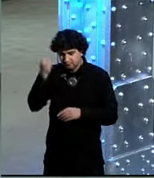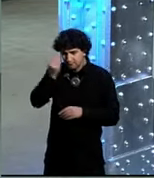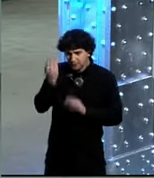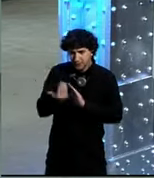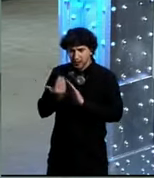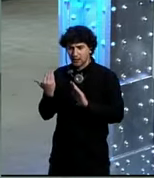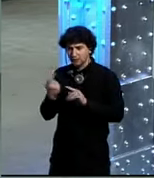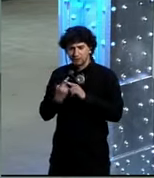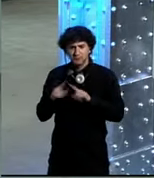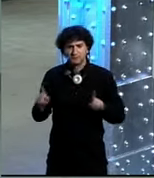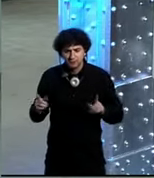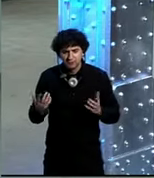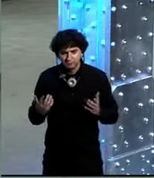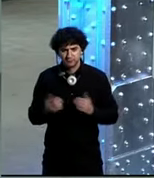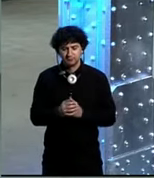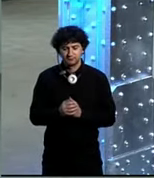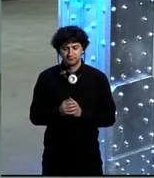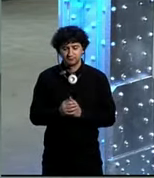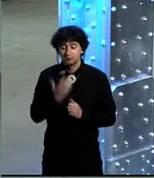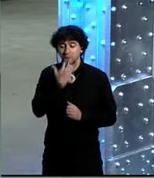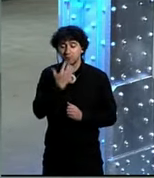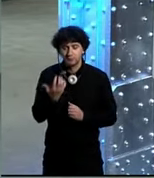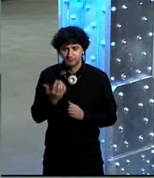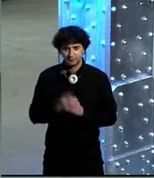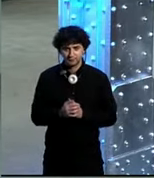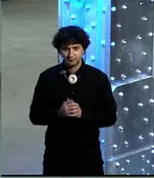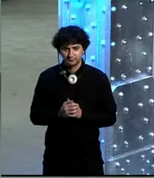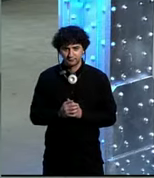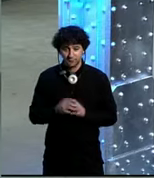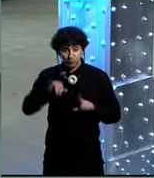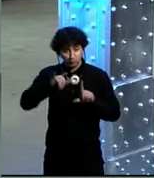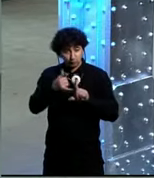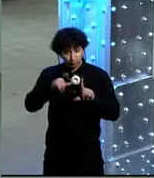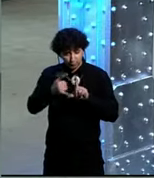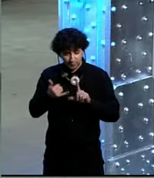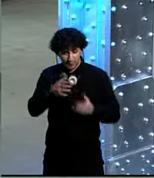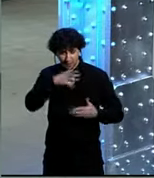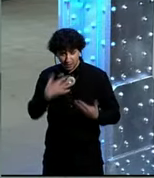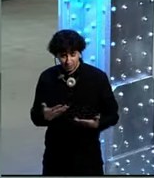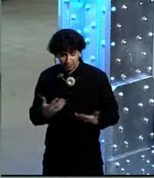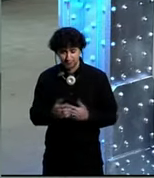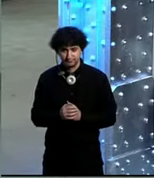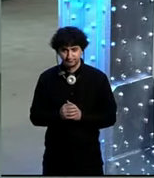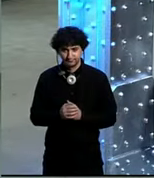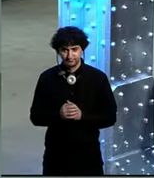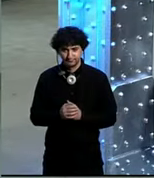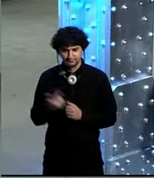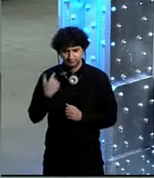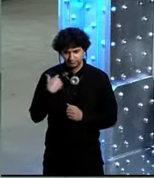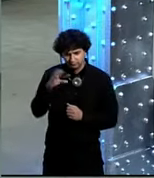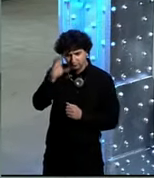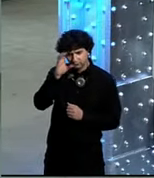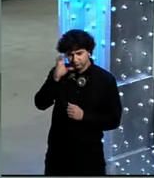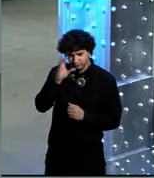for instance, the YouTube stars of today, I was listening to Ynon Kreitz from Maker Studios a couple of days back